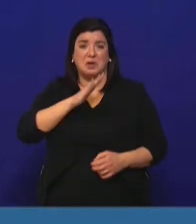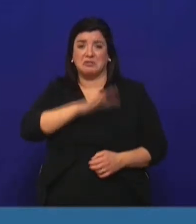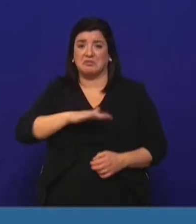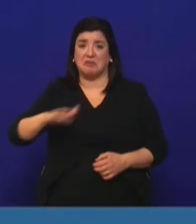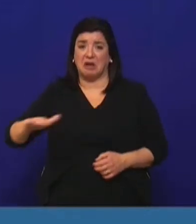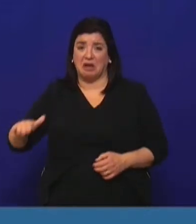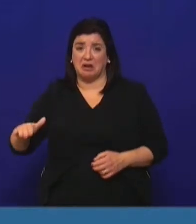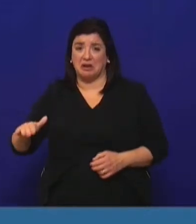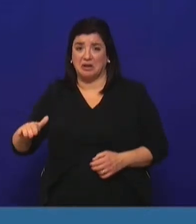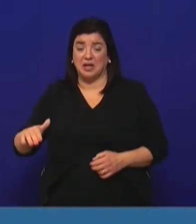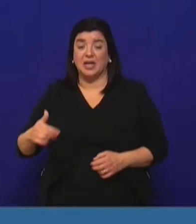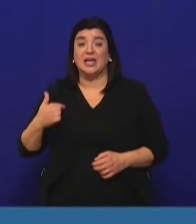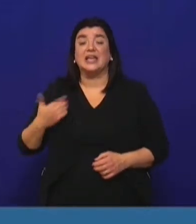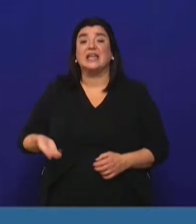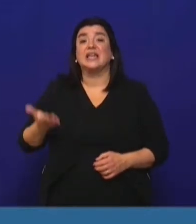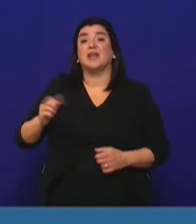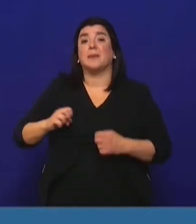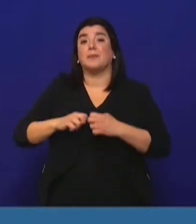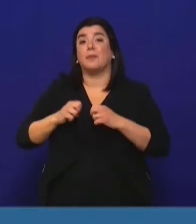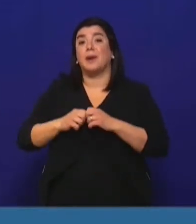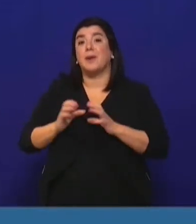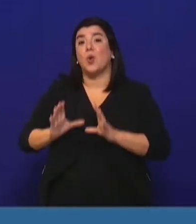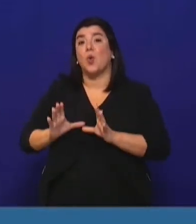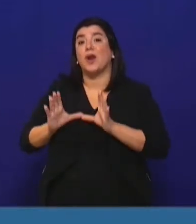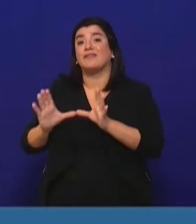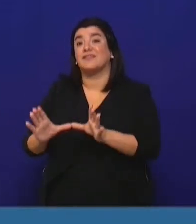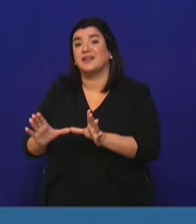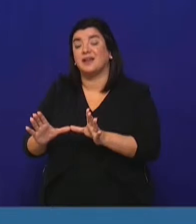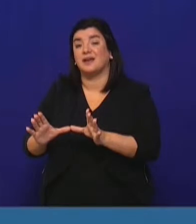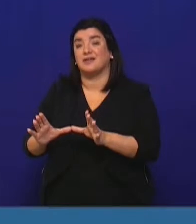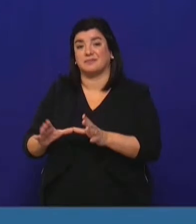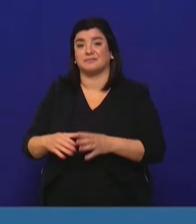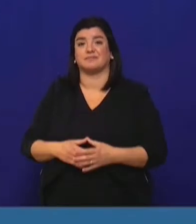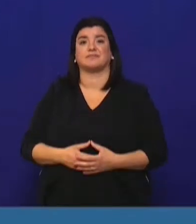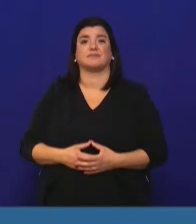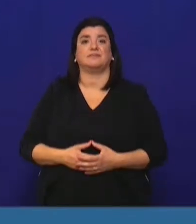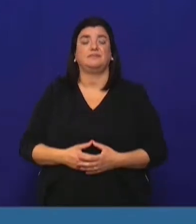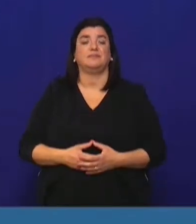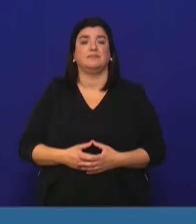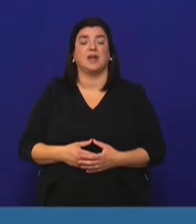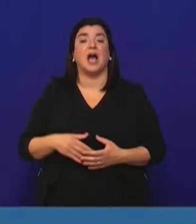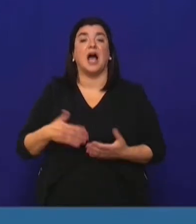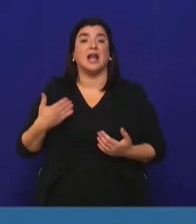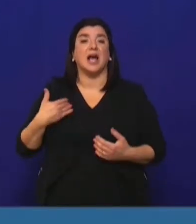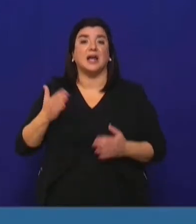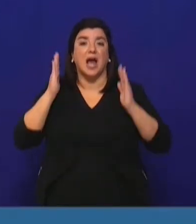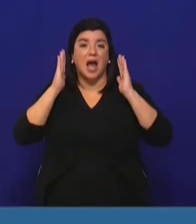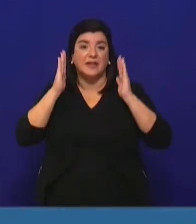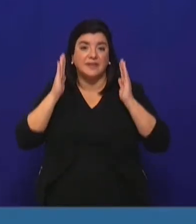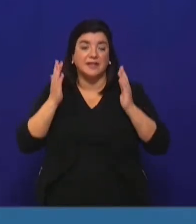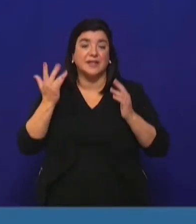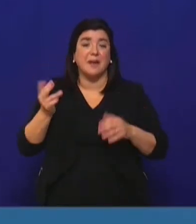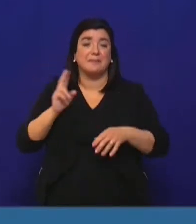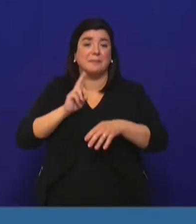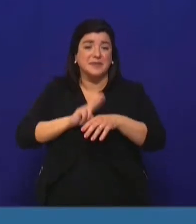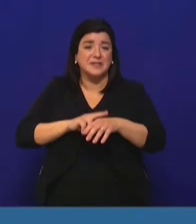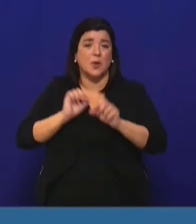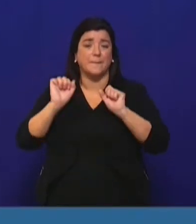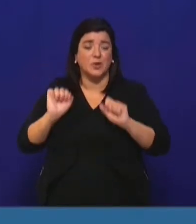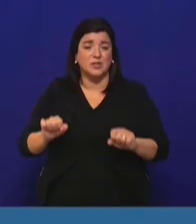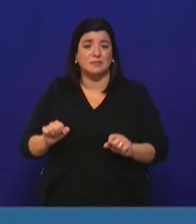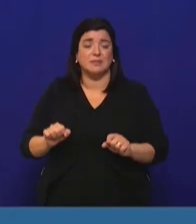qegħdin impoġġu dawk in-nies f'kwarantina. U għalhekk rridu nqogħdu attenti u nimminimizzaw kemm nistgħu għaliex aħna l-iskop tagħna huwa li kemm nistgħu